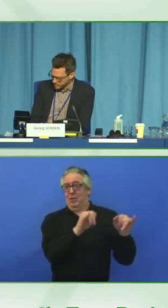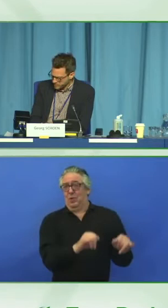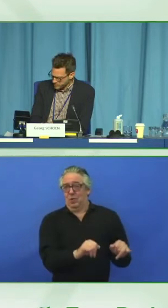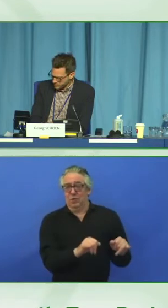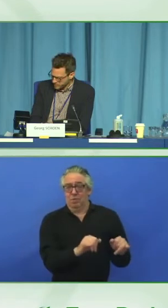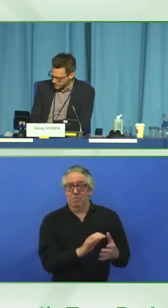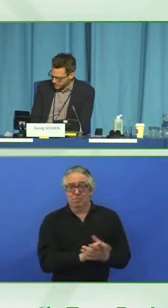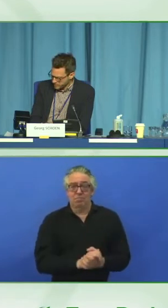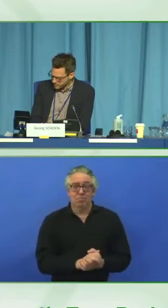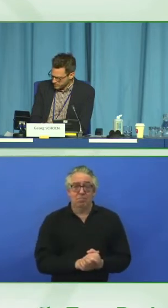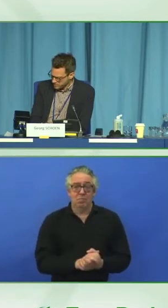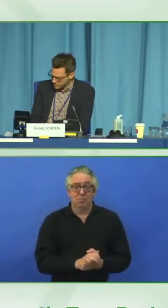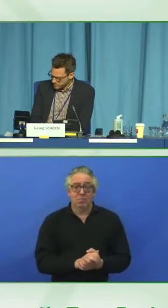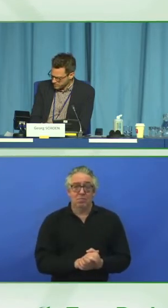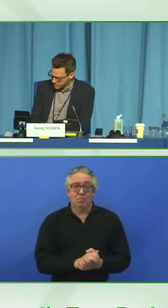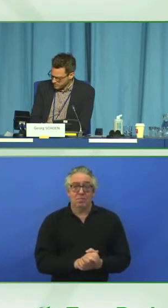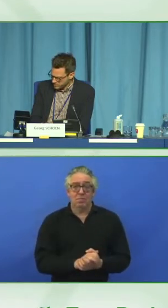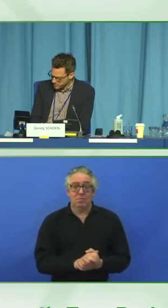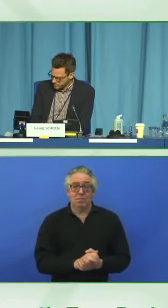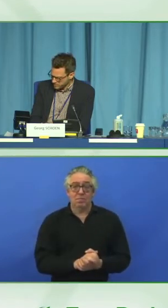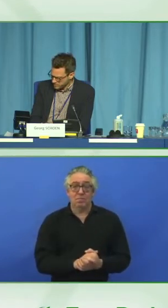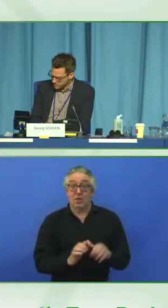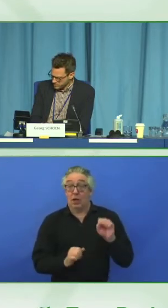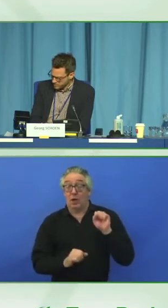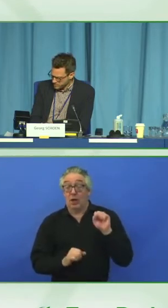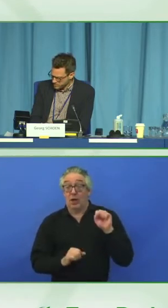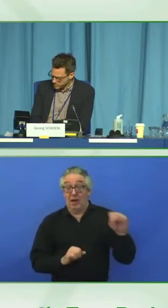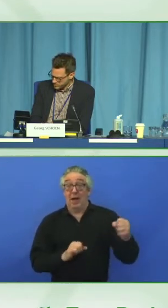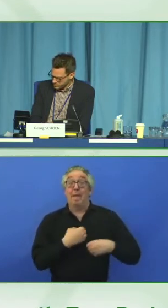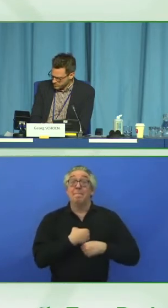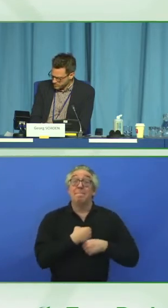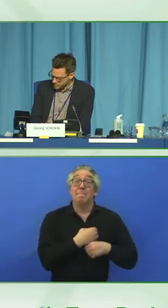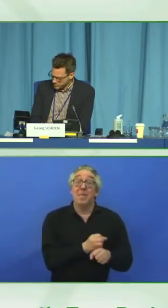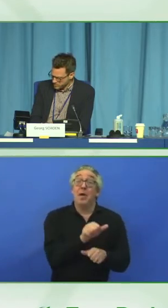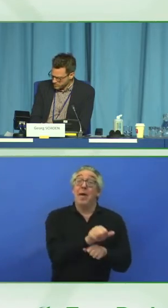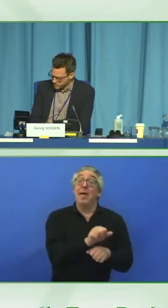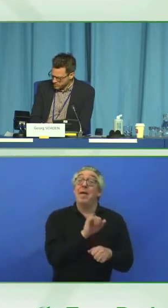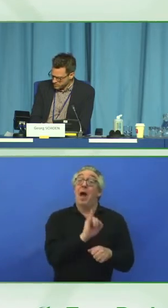are doing the AI algorithms for us. And we are setting up